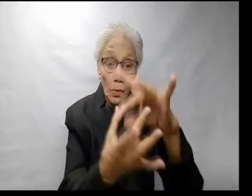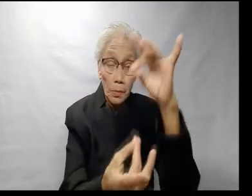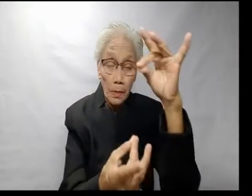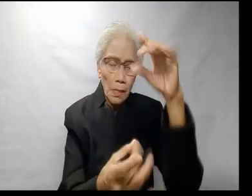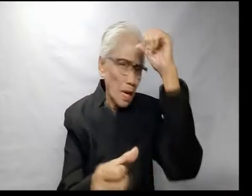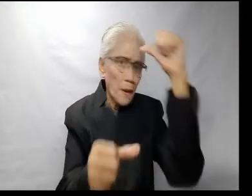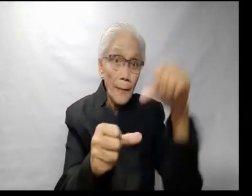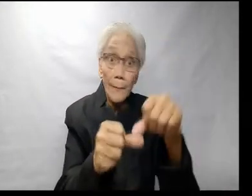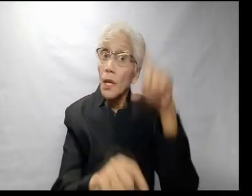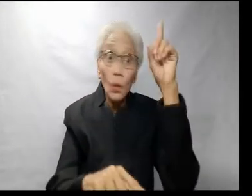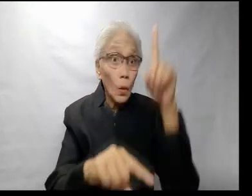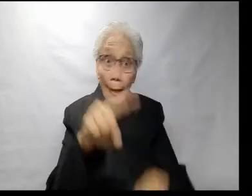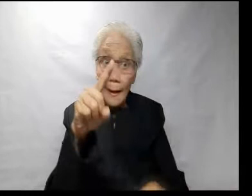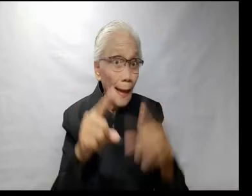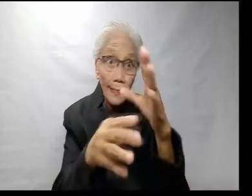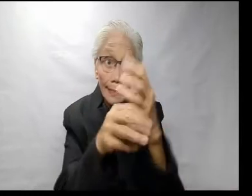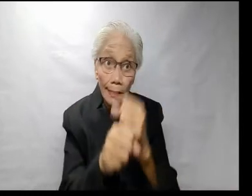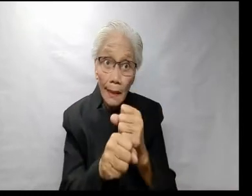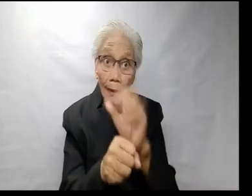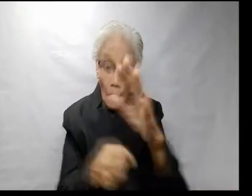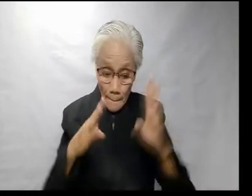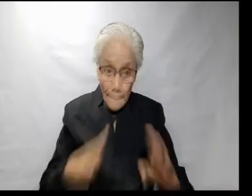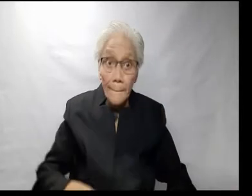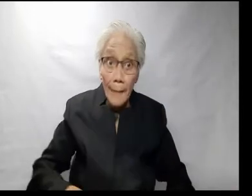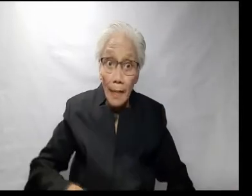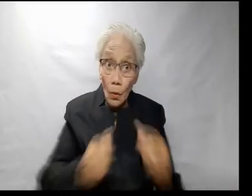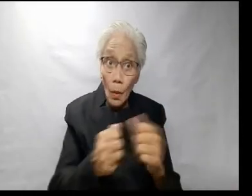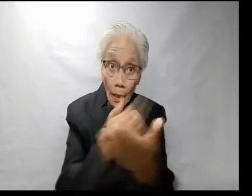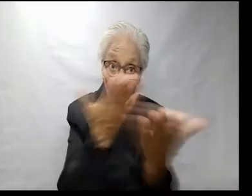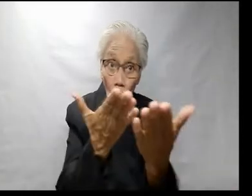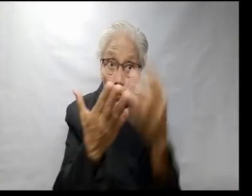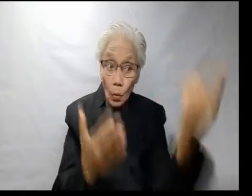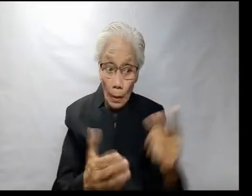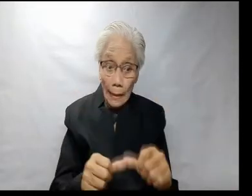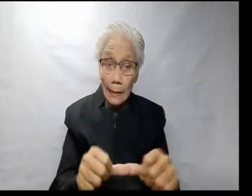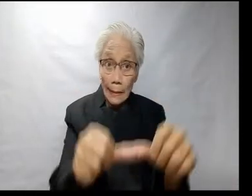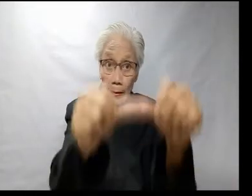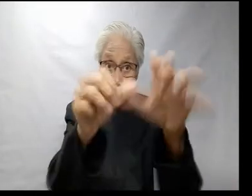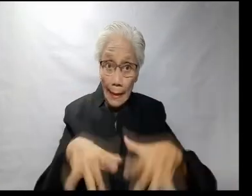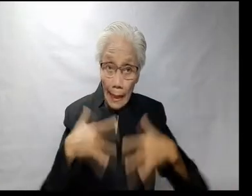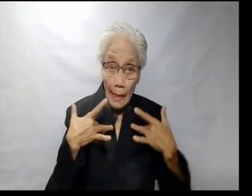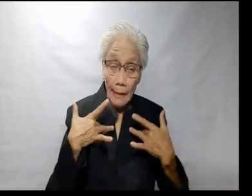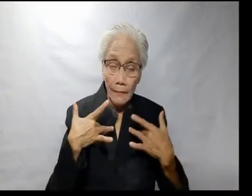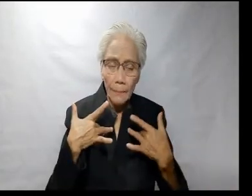your spirit. Remember, you cannot take your body with you to life everlasting,